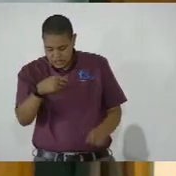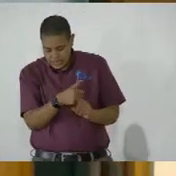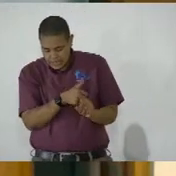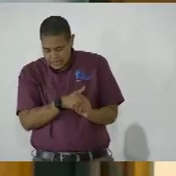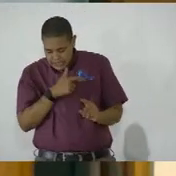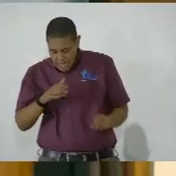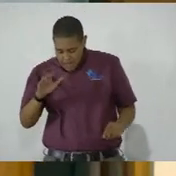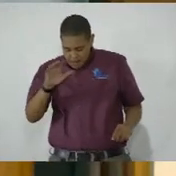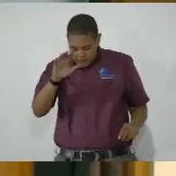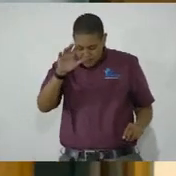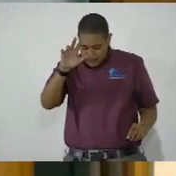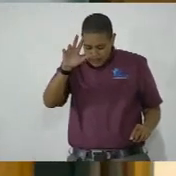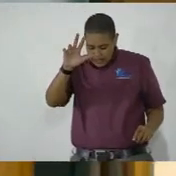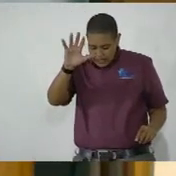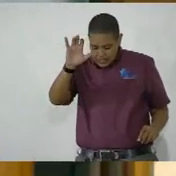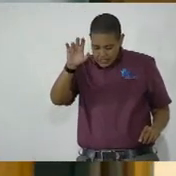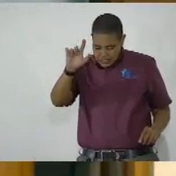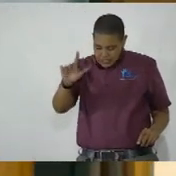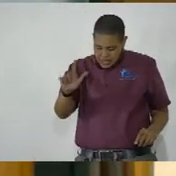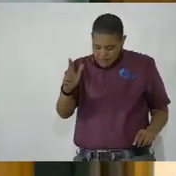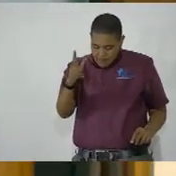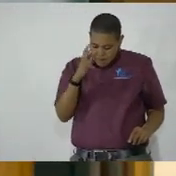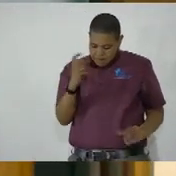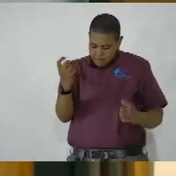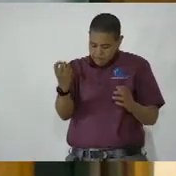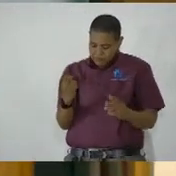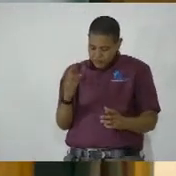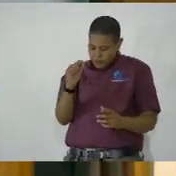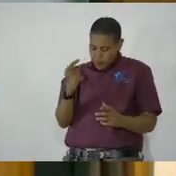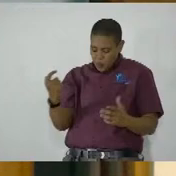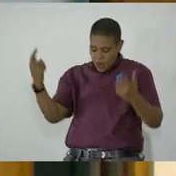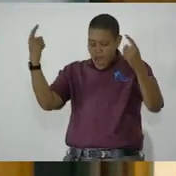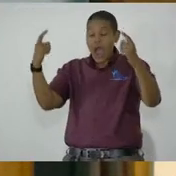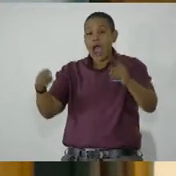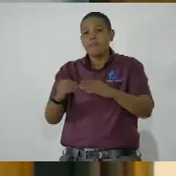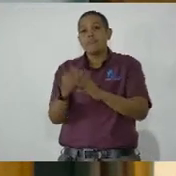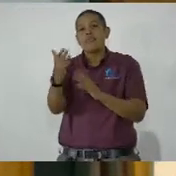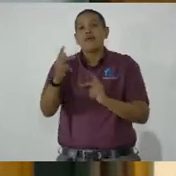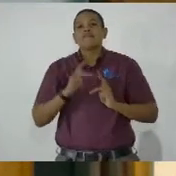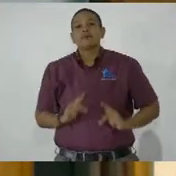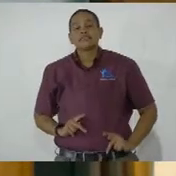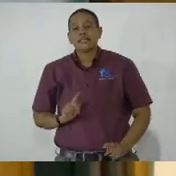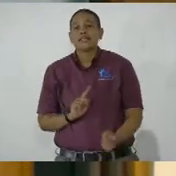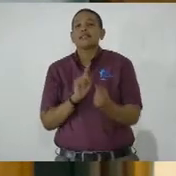civil hearings held in 2021 were conducted in person.